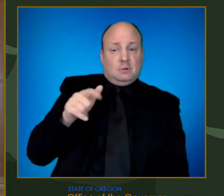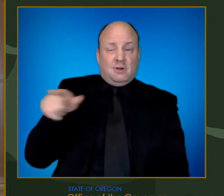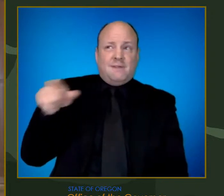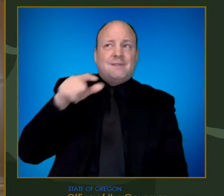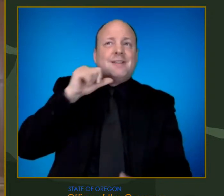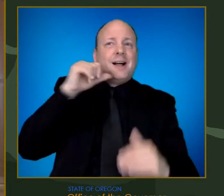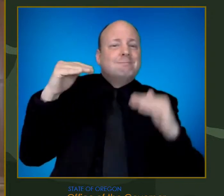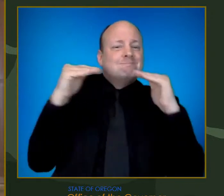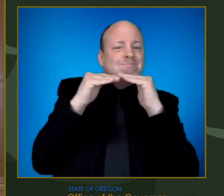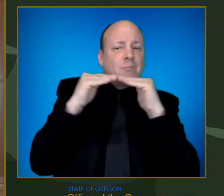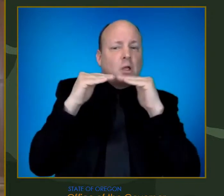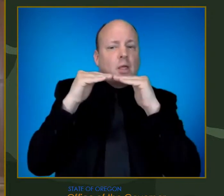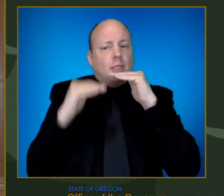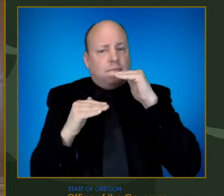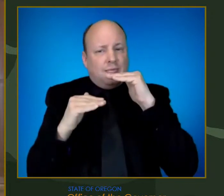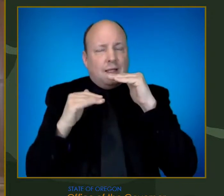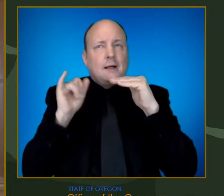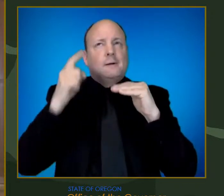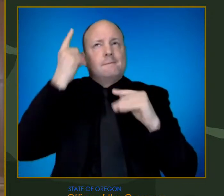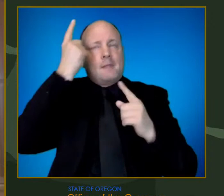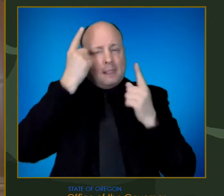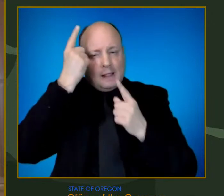our agenda.